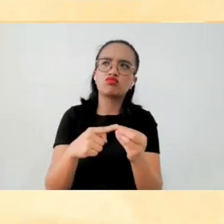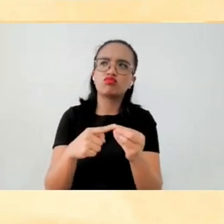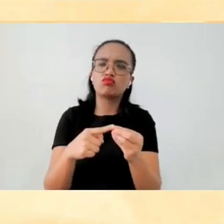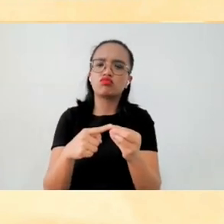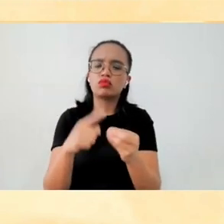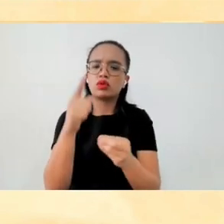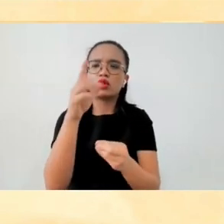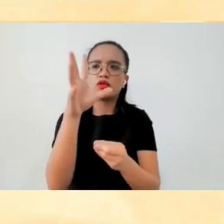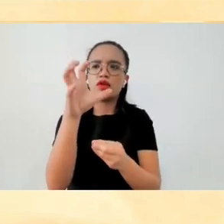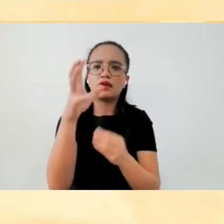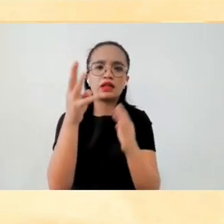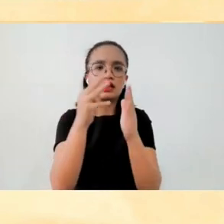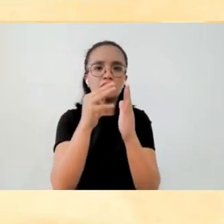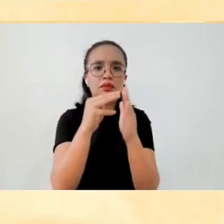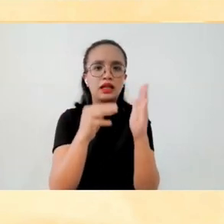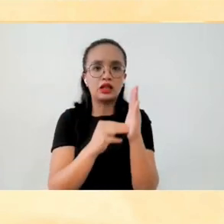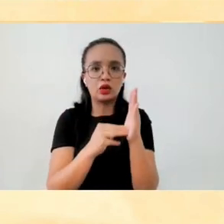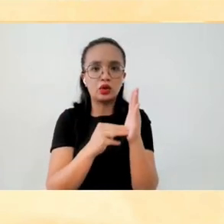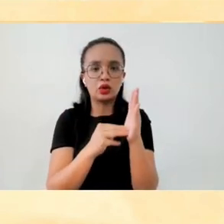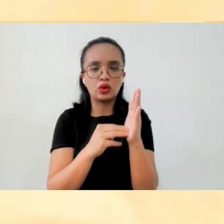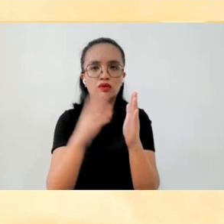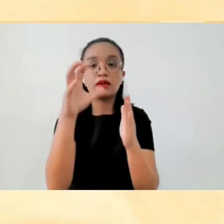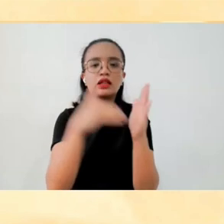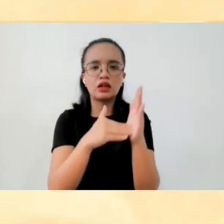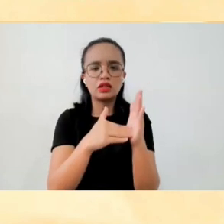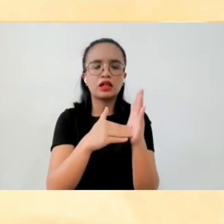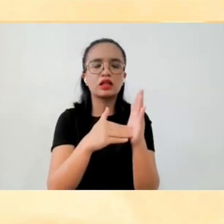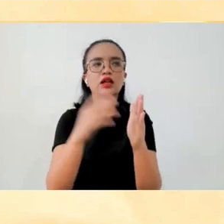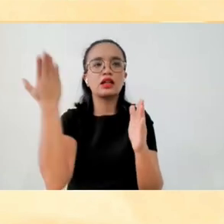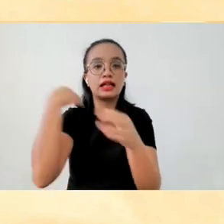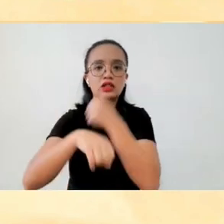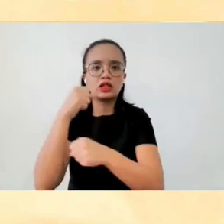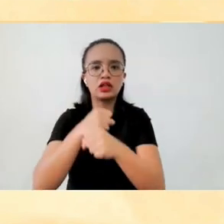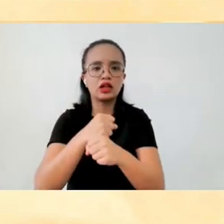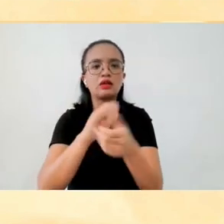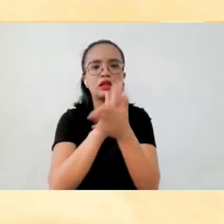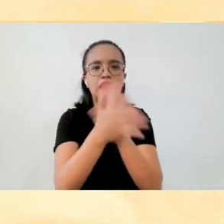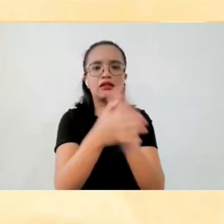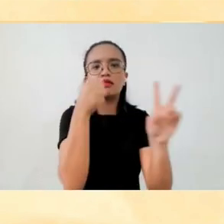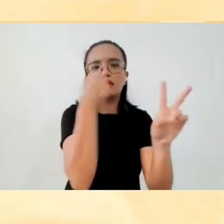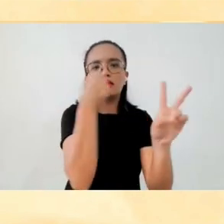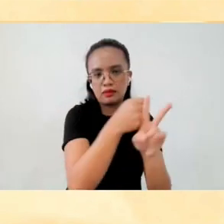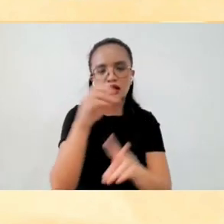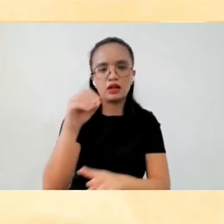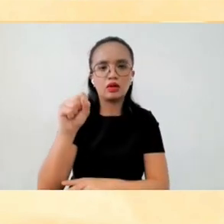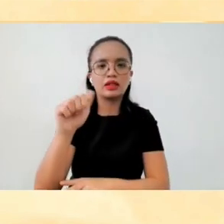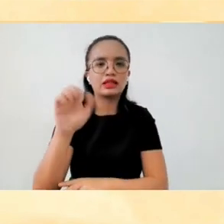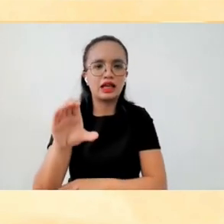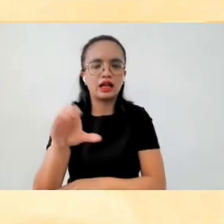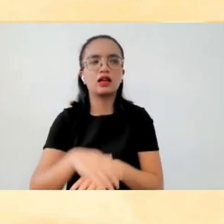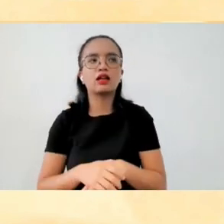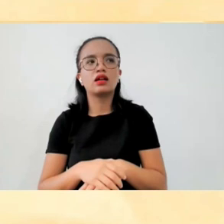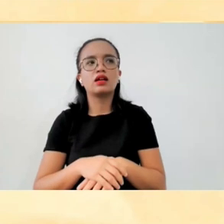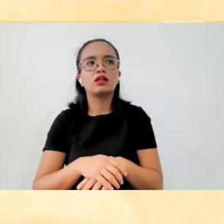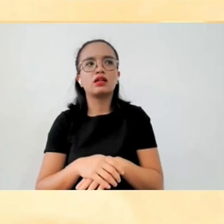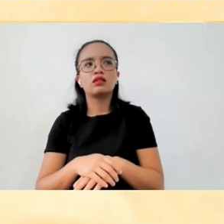500,000 in 2022 were actually victims of like OSAIC. So they were trafficked